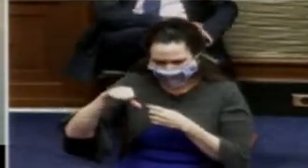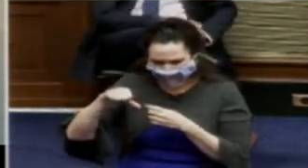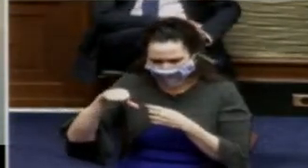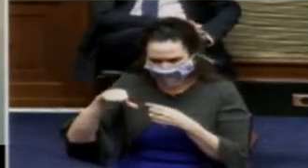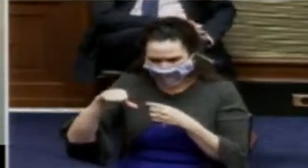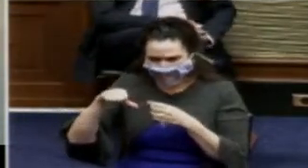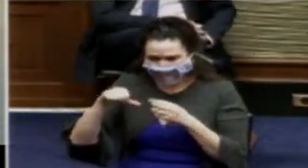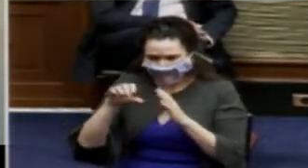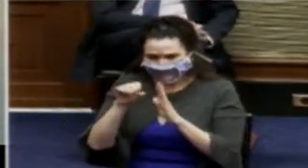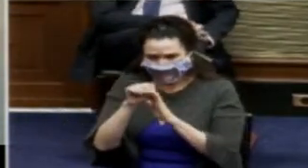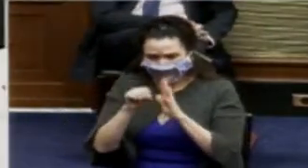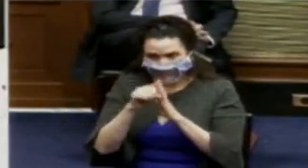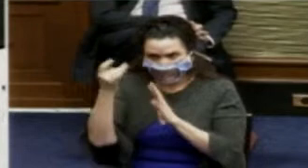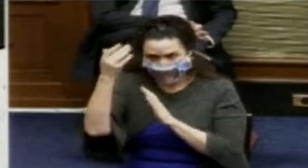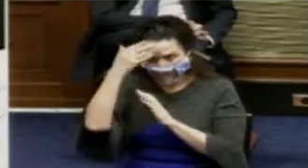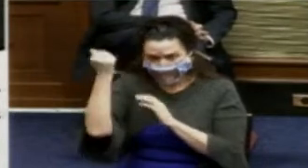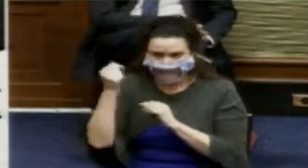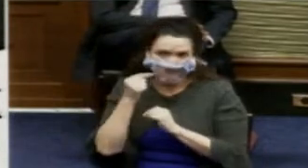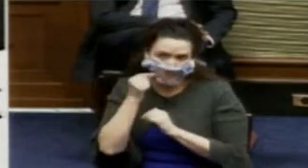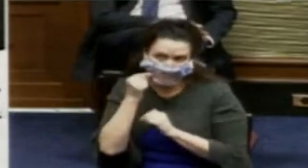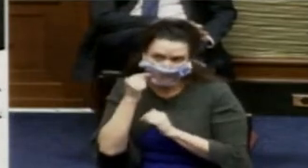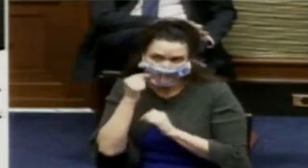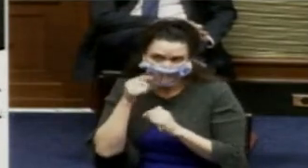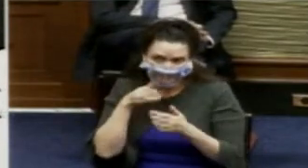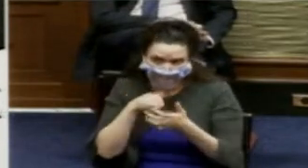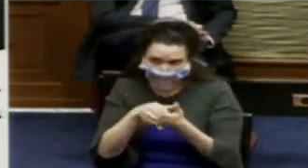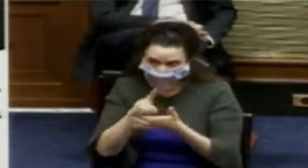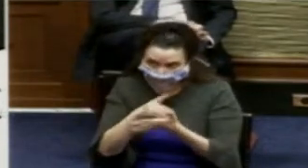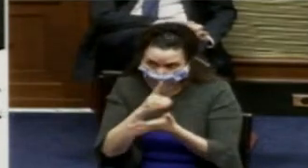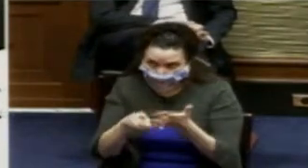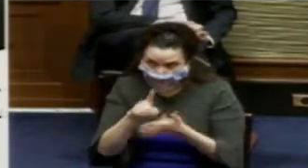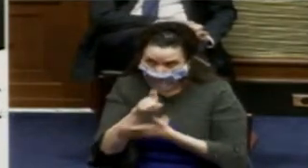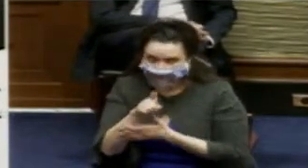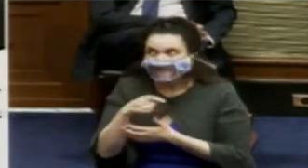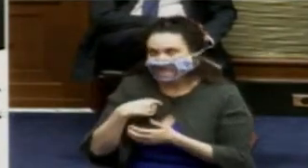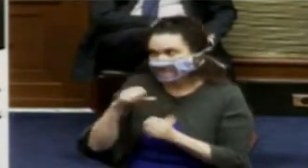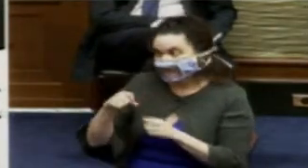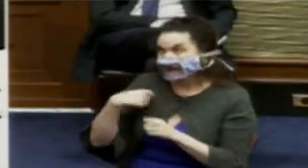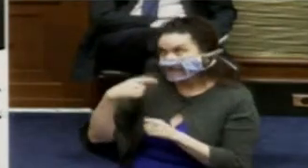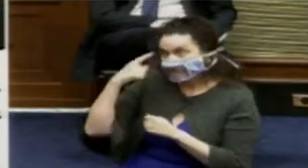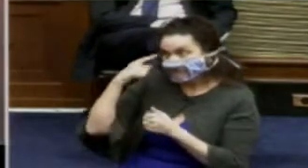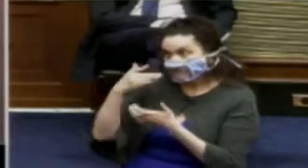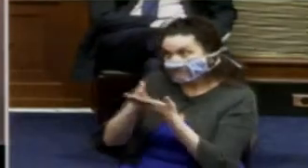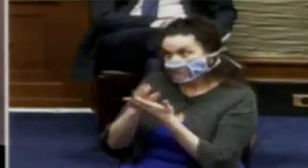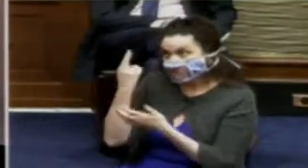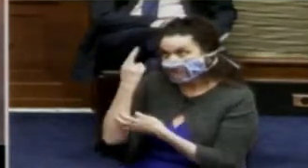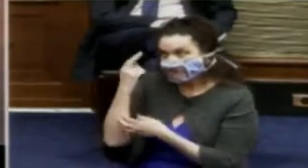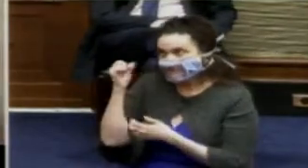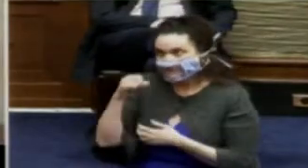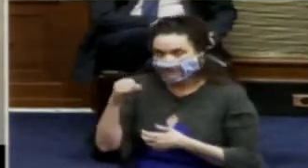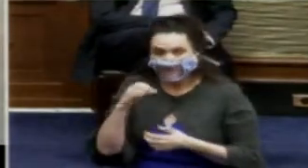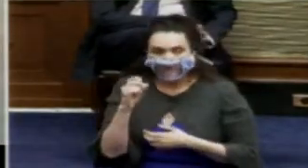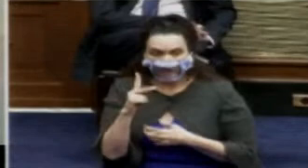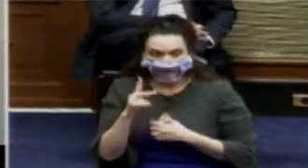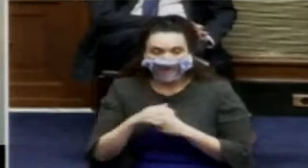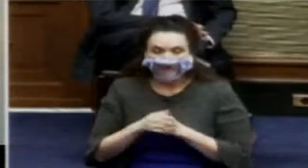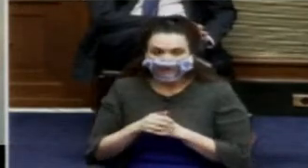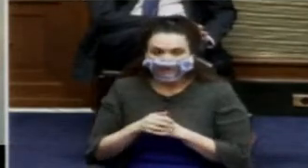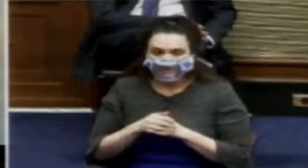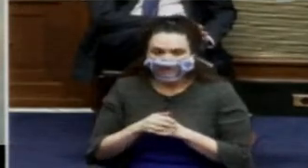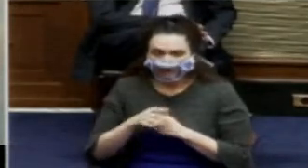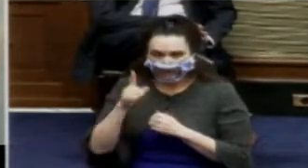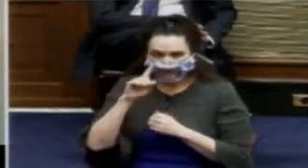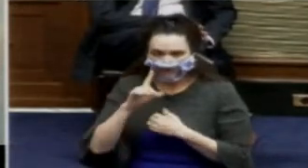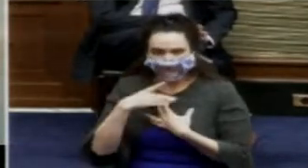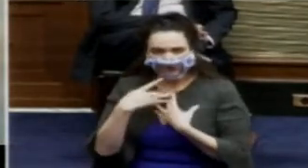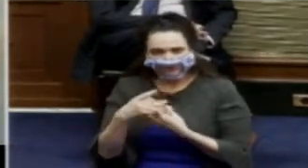been a premise? I think it certainly contributed. Okay. So what I find interesting is I like to, and thank you